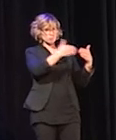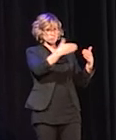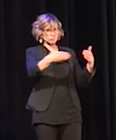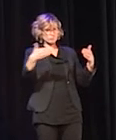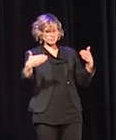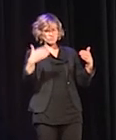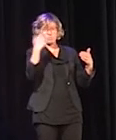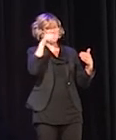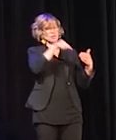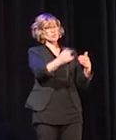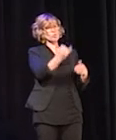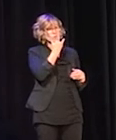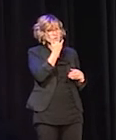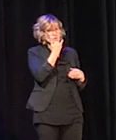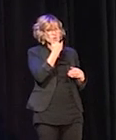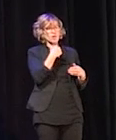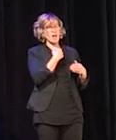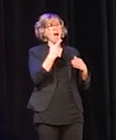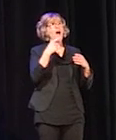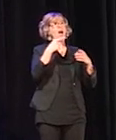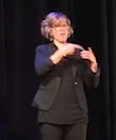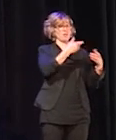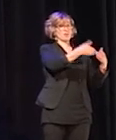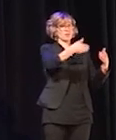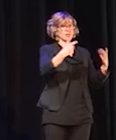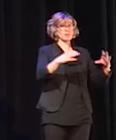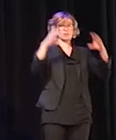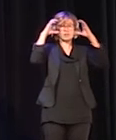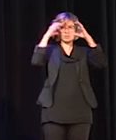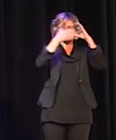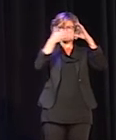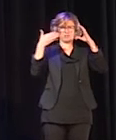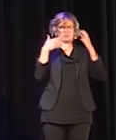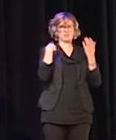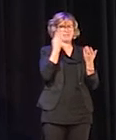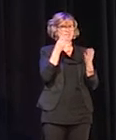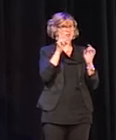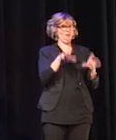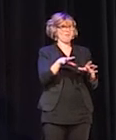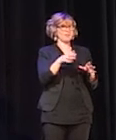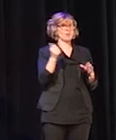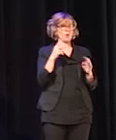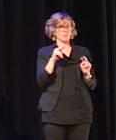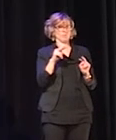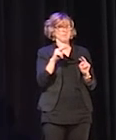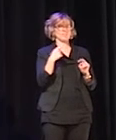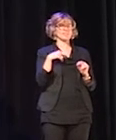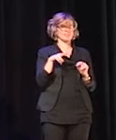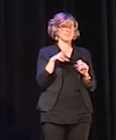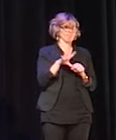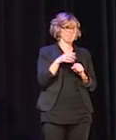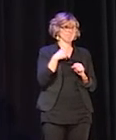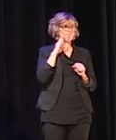But it was wrong. And when I actually went and I looked at it in a headset, it looked like complete crap. And everyone knew it, and I knew it. And I was like, well,